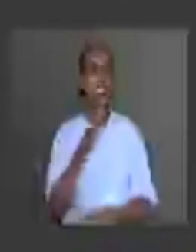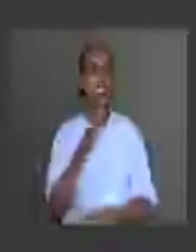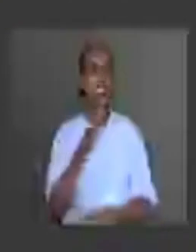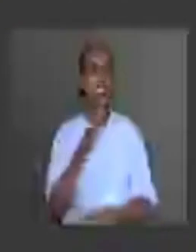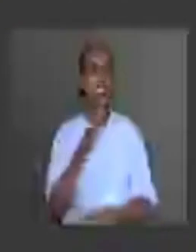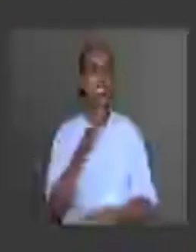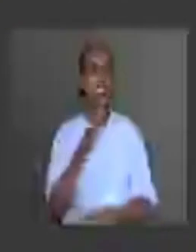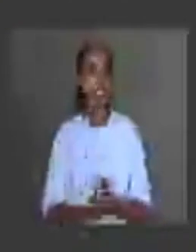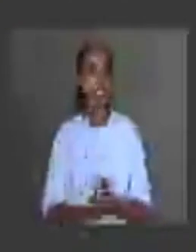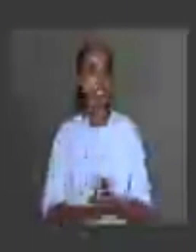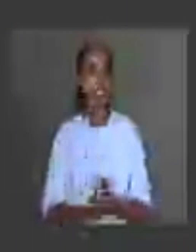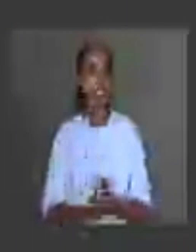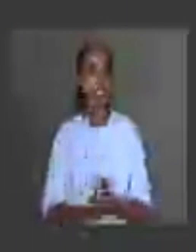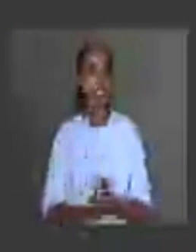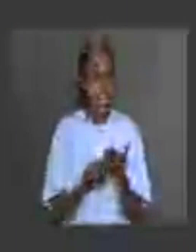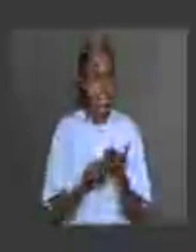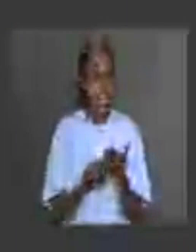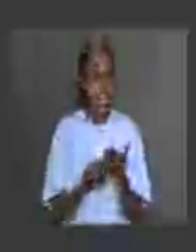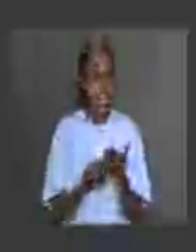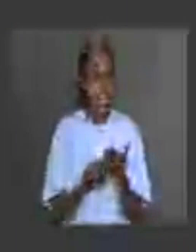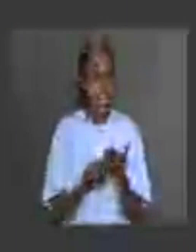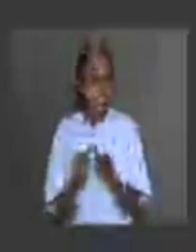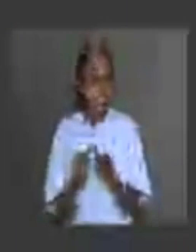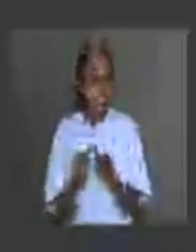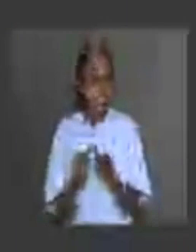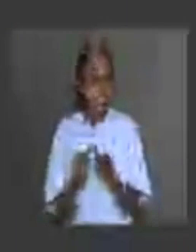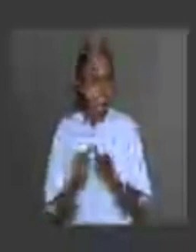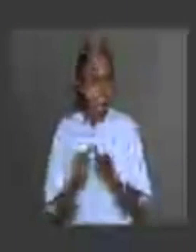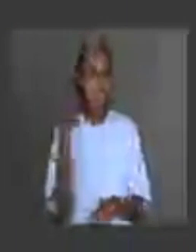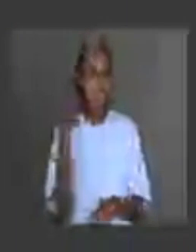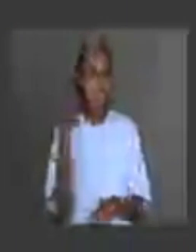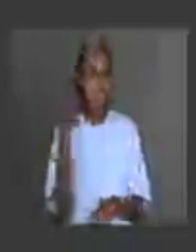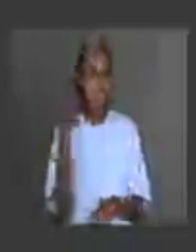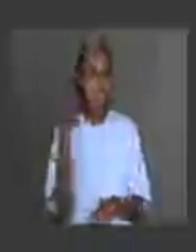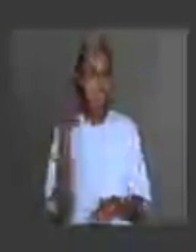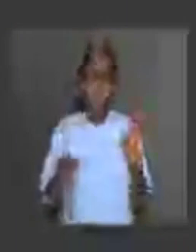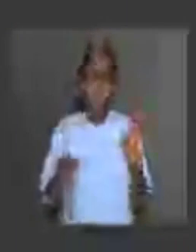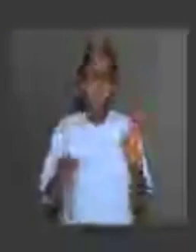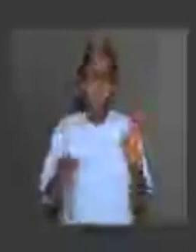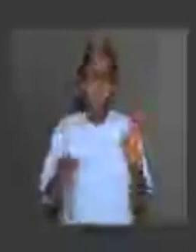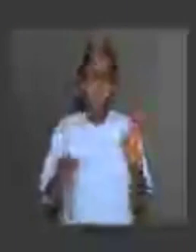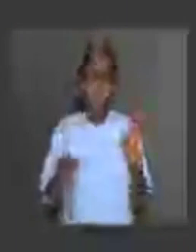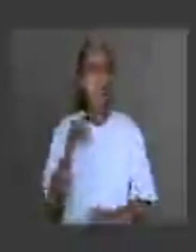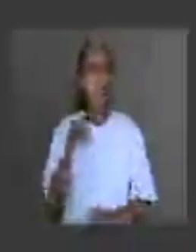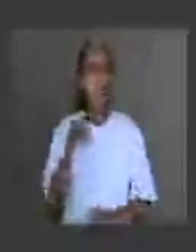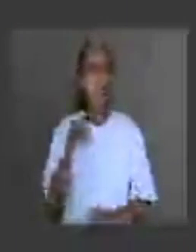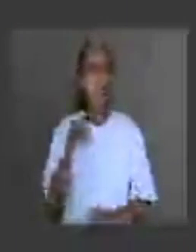This pair is usually represented by x, y.